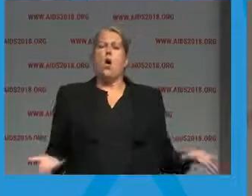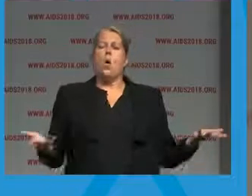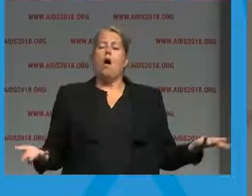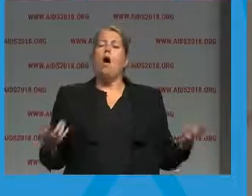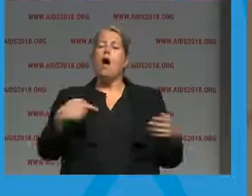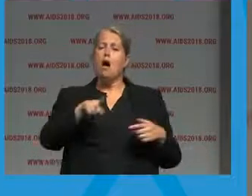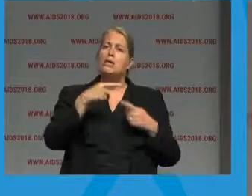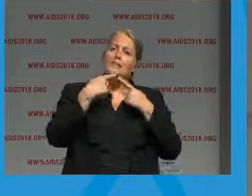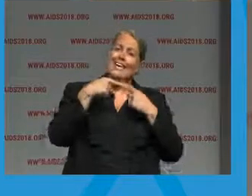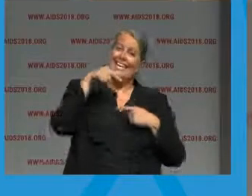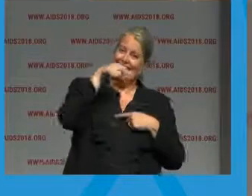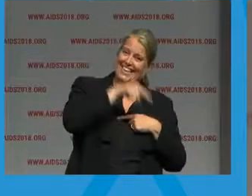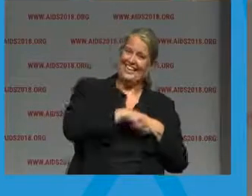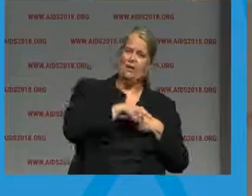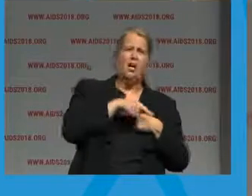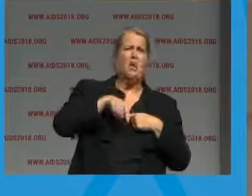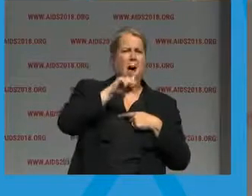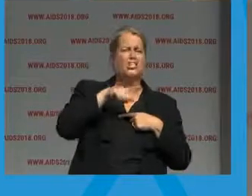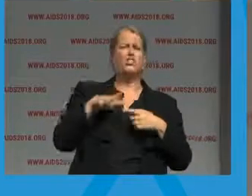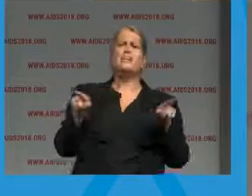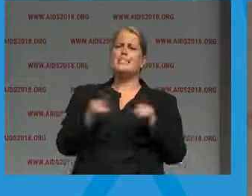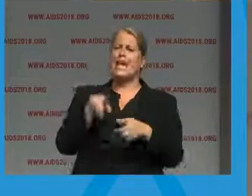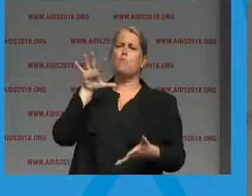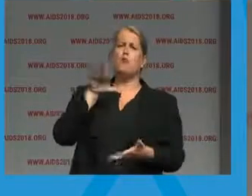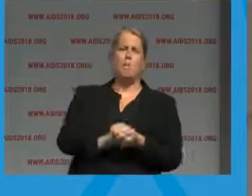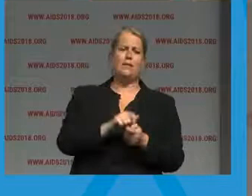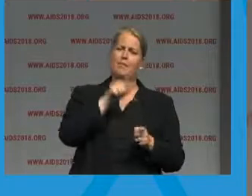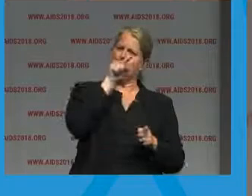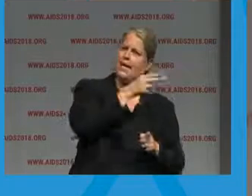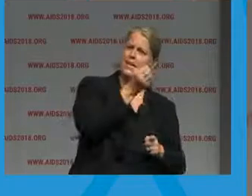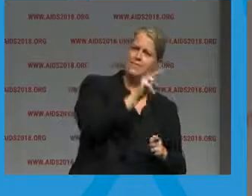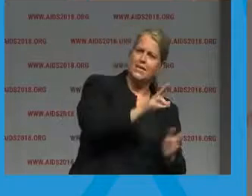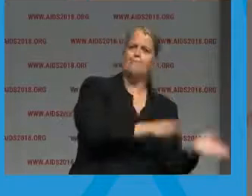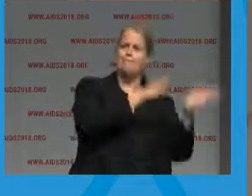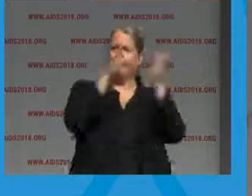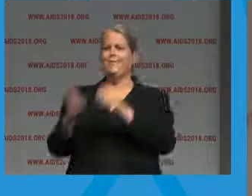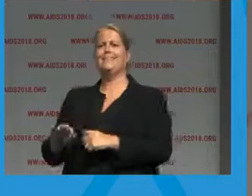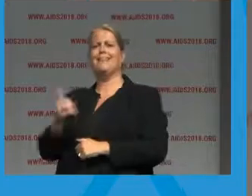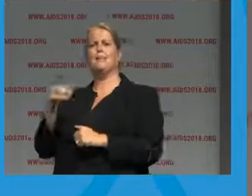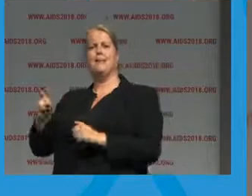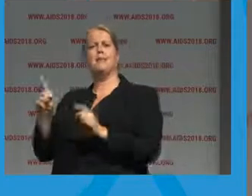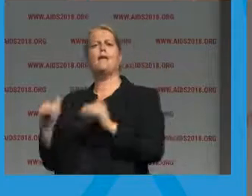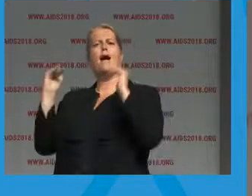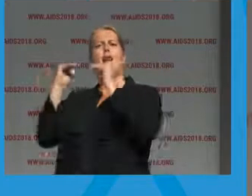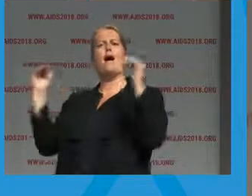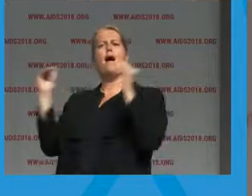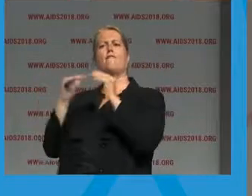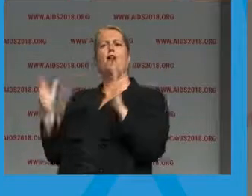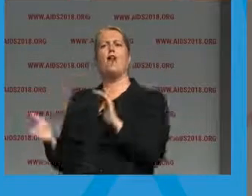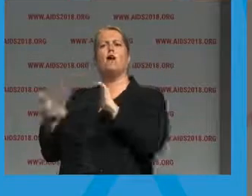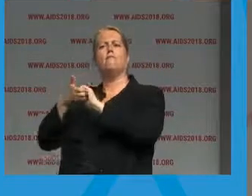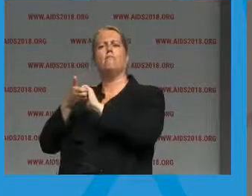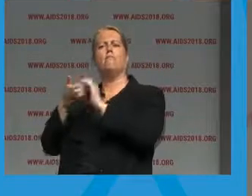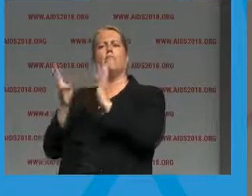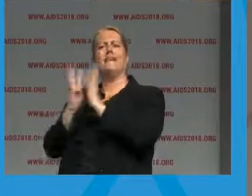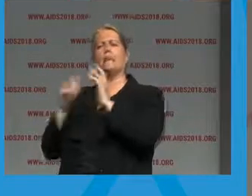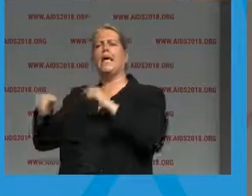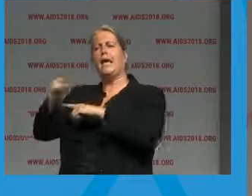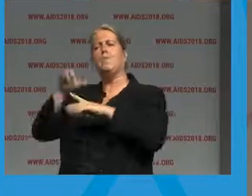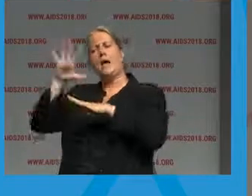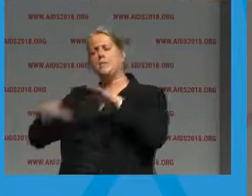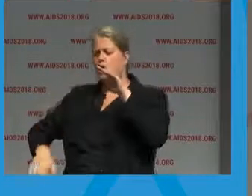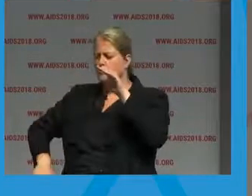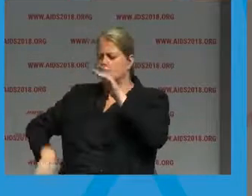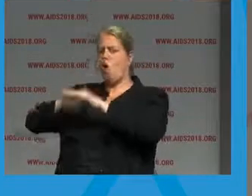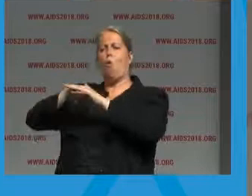let's take the same commitment to the TB high-level meeting and work to close the gap in testing, treatment, and prevention,